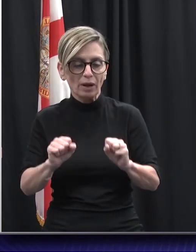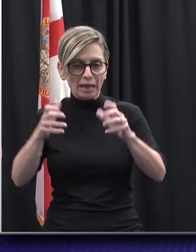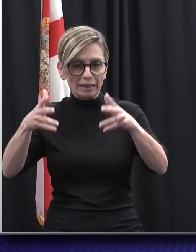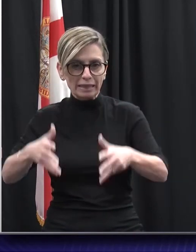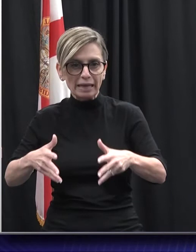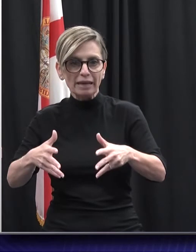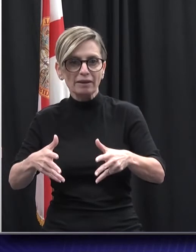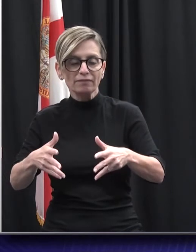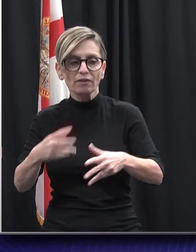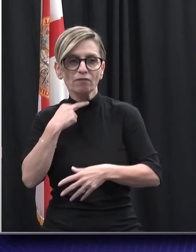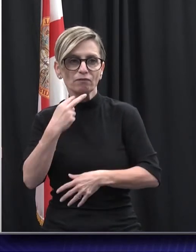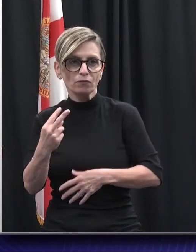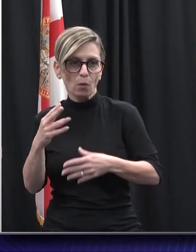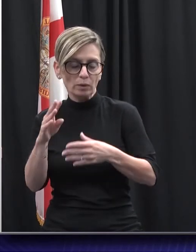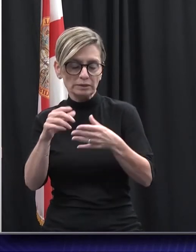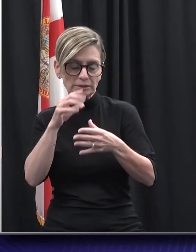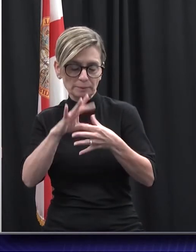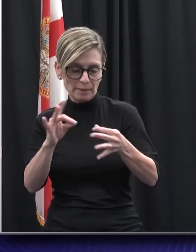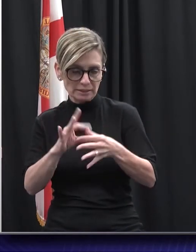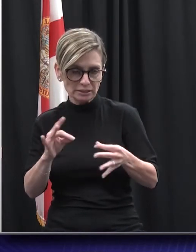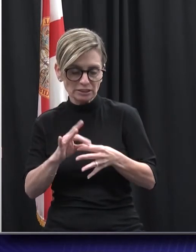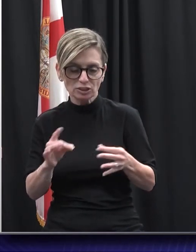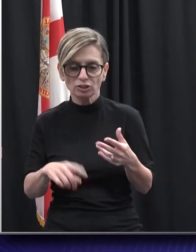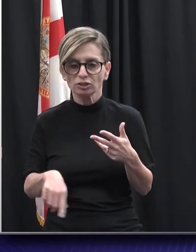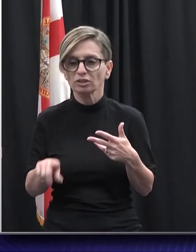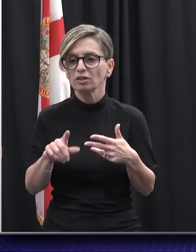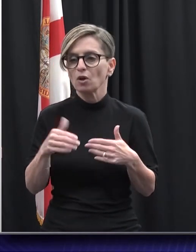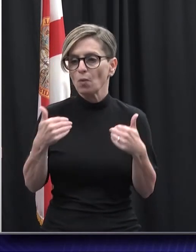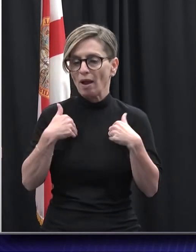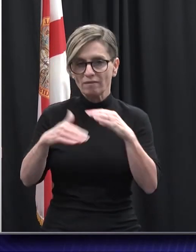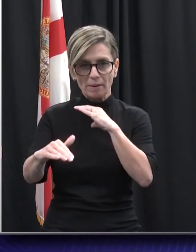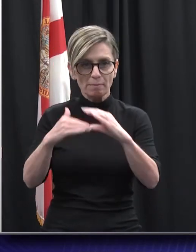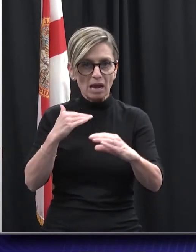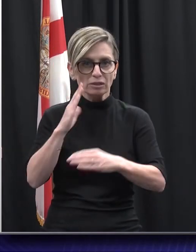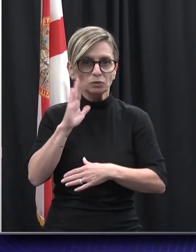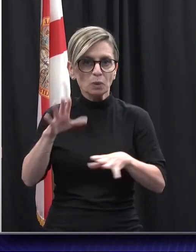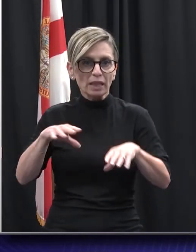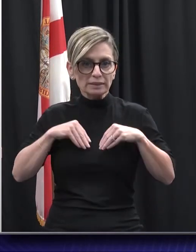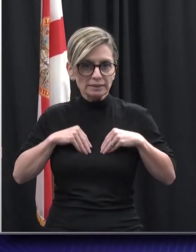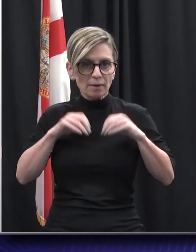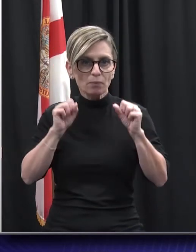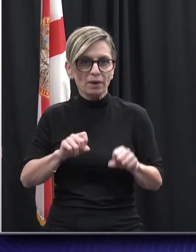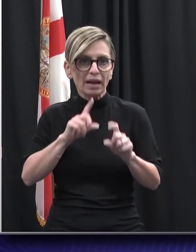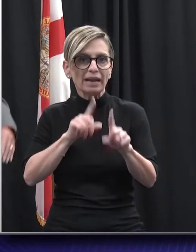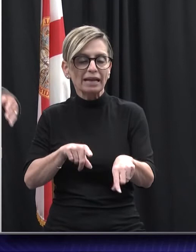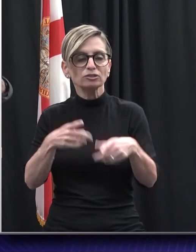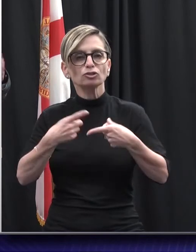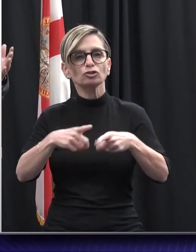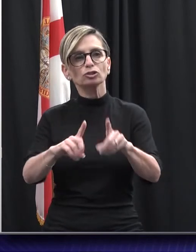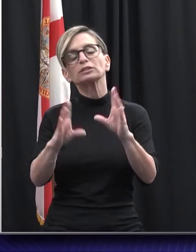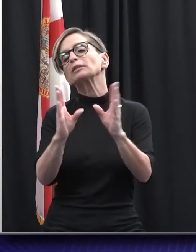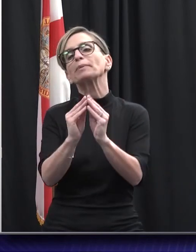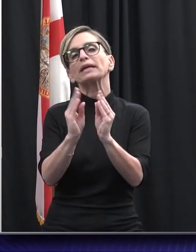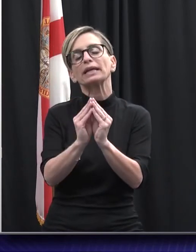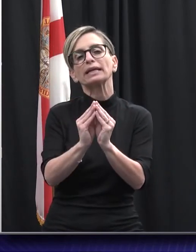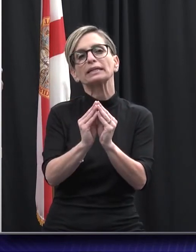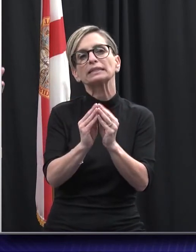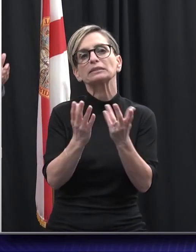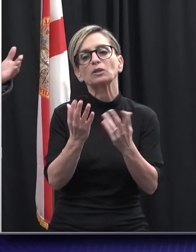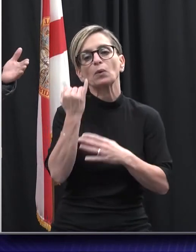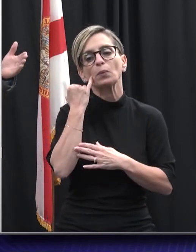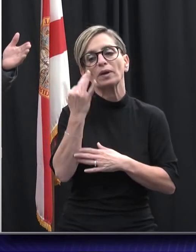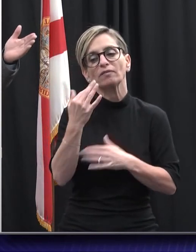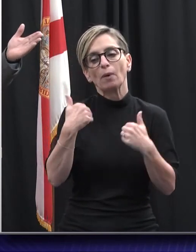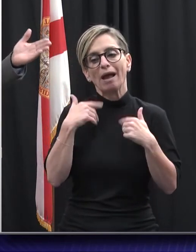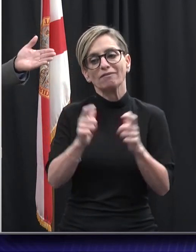for us. And we have protocols in place for if we were to have say a larger crowd than we feel